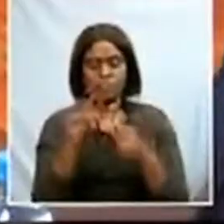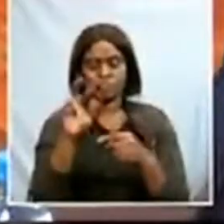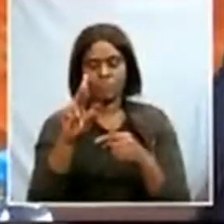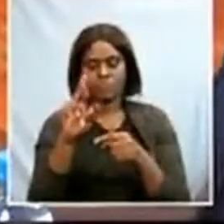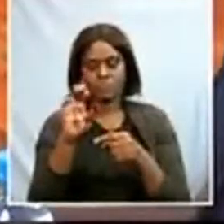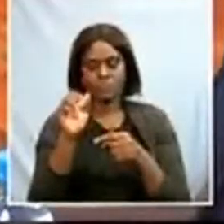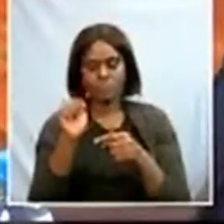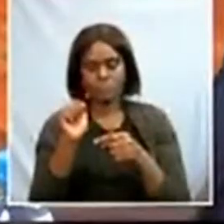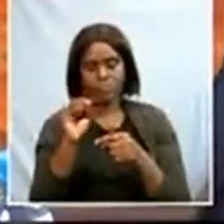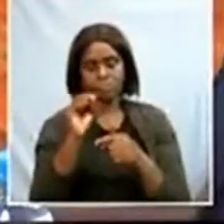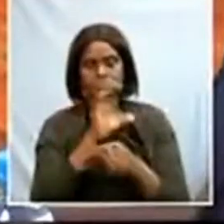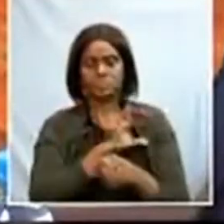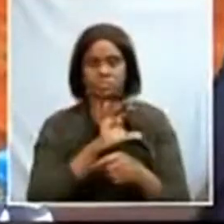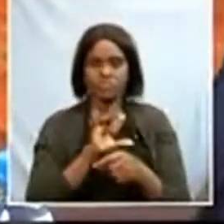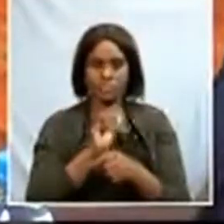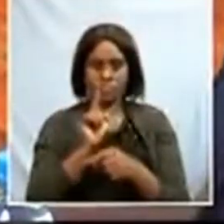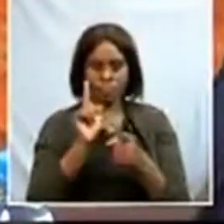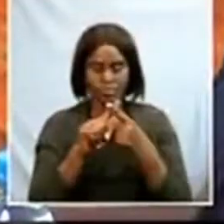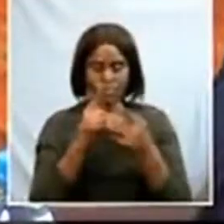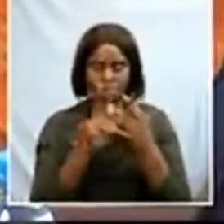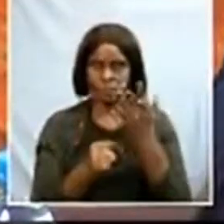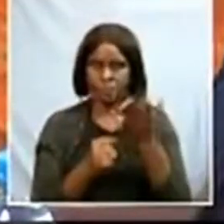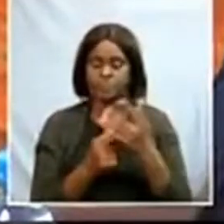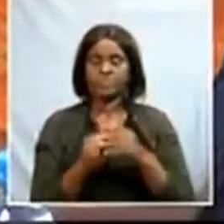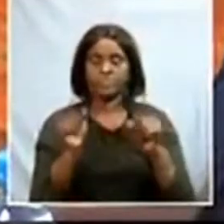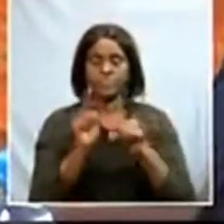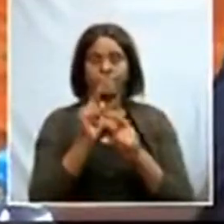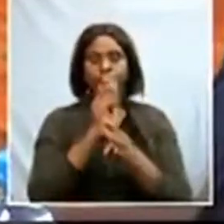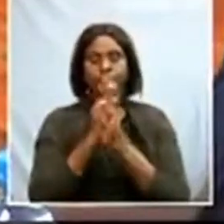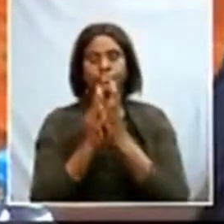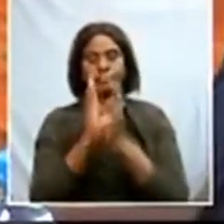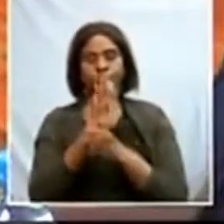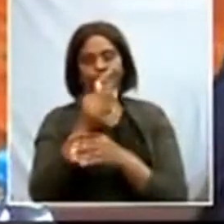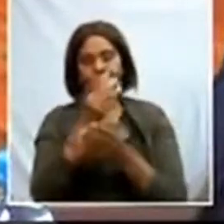General Dealers Limited. However, the